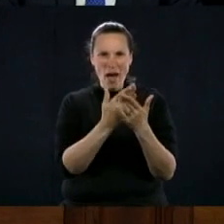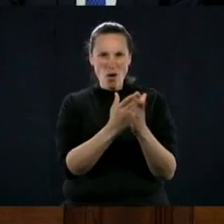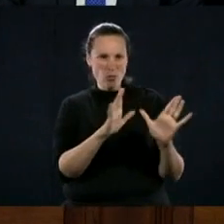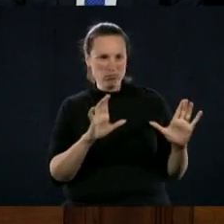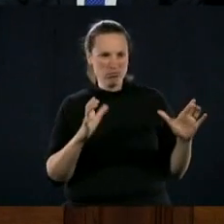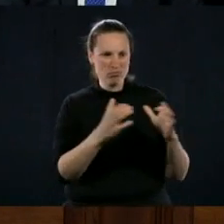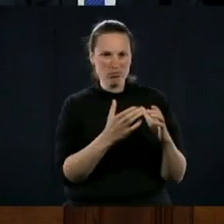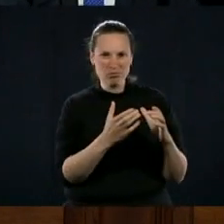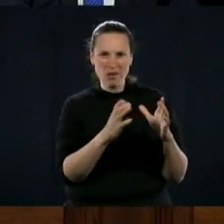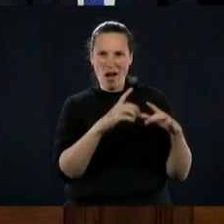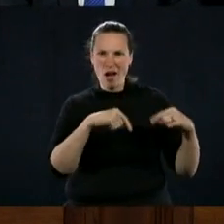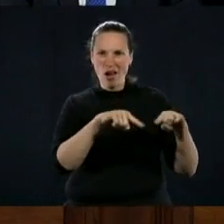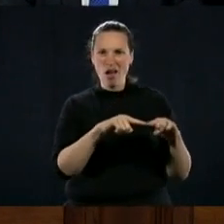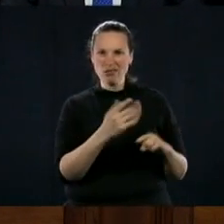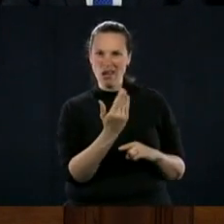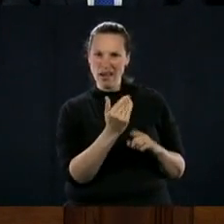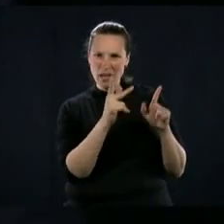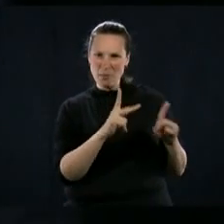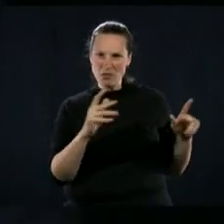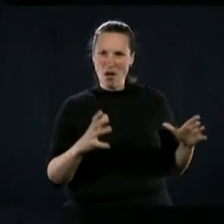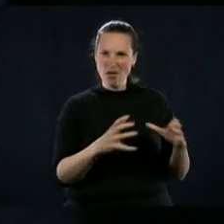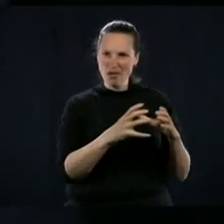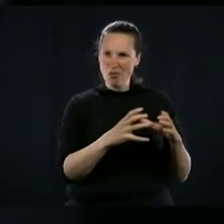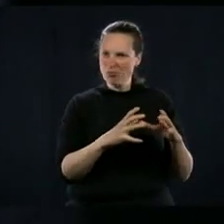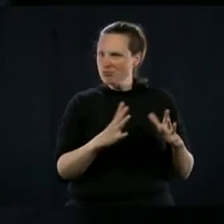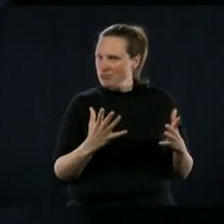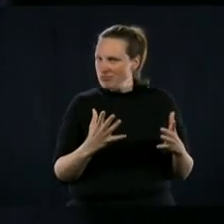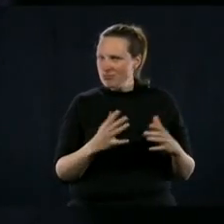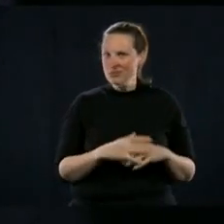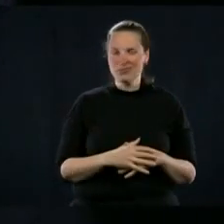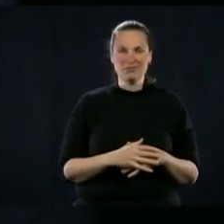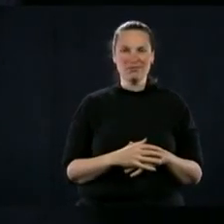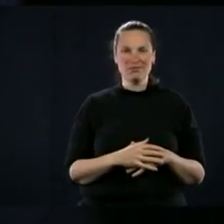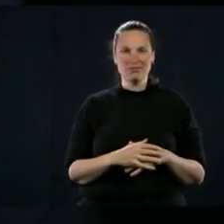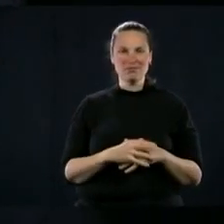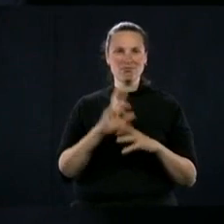15 in the same room. Well, I can start by